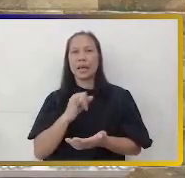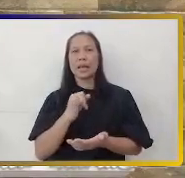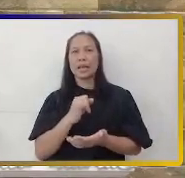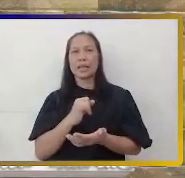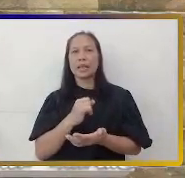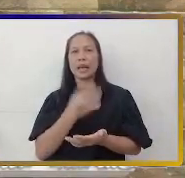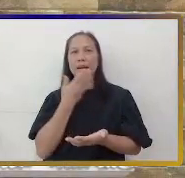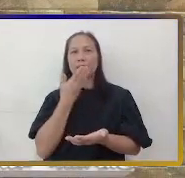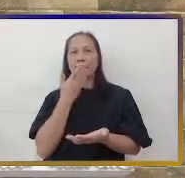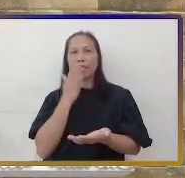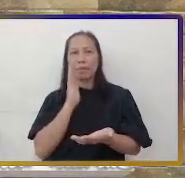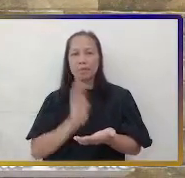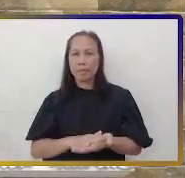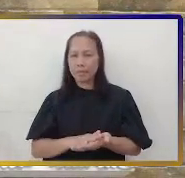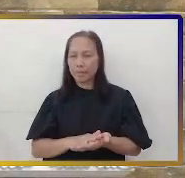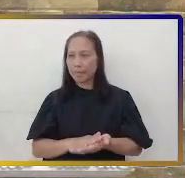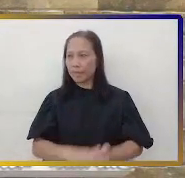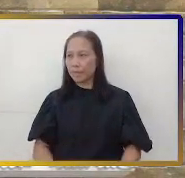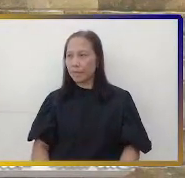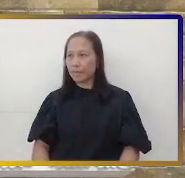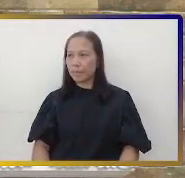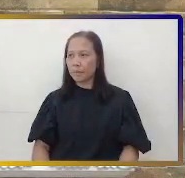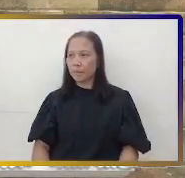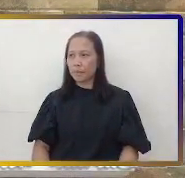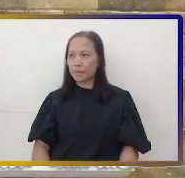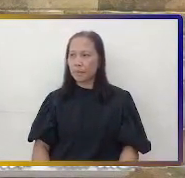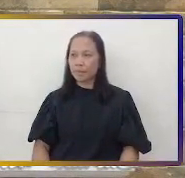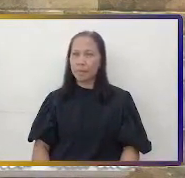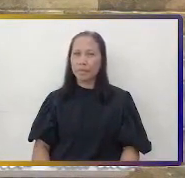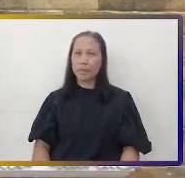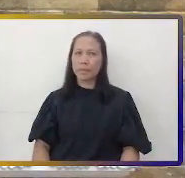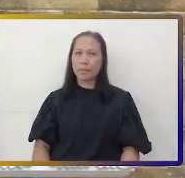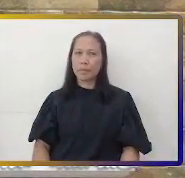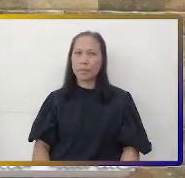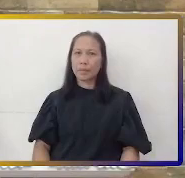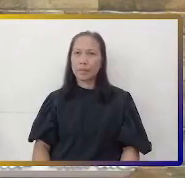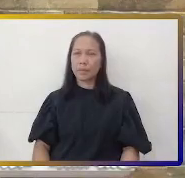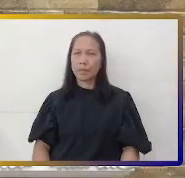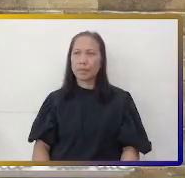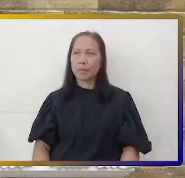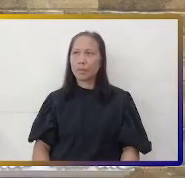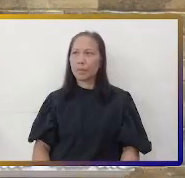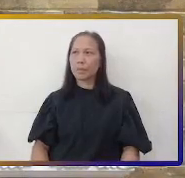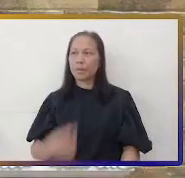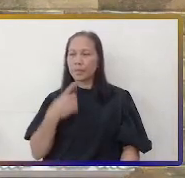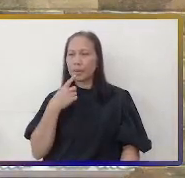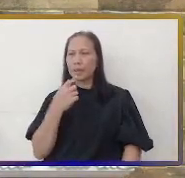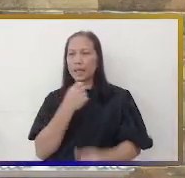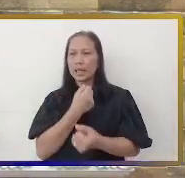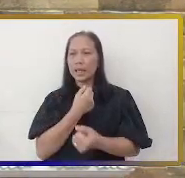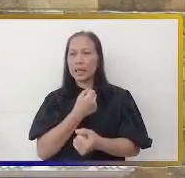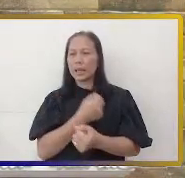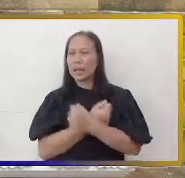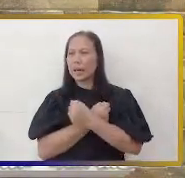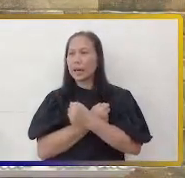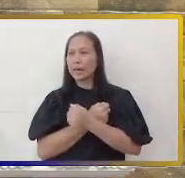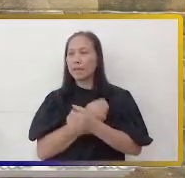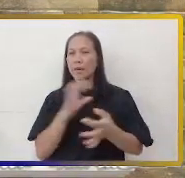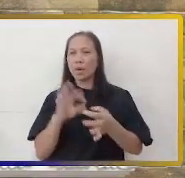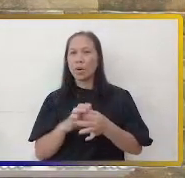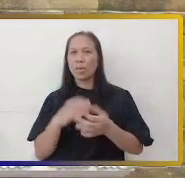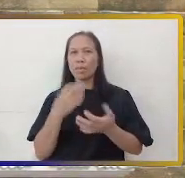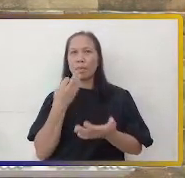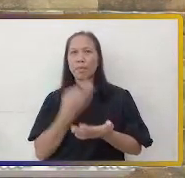bad because 1 Timothy 6:10 the love of money is what the root of